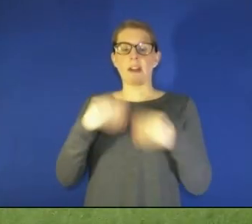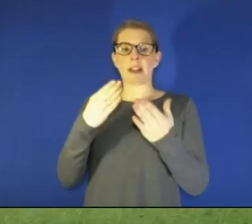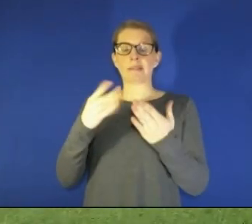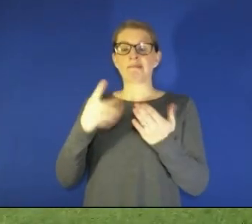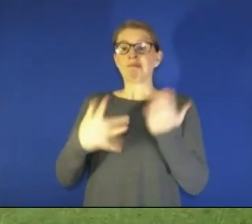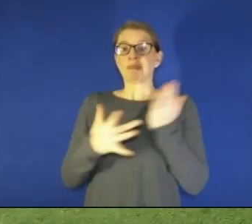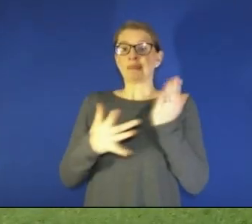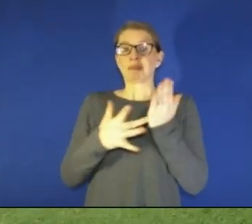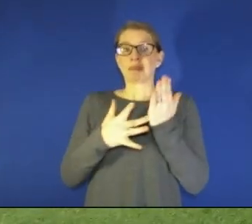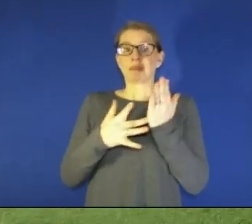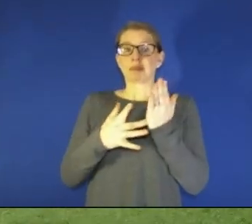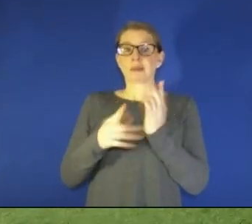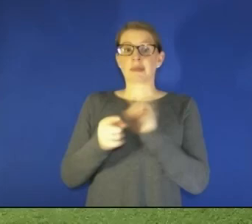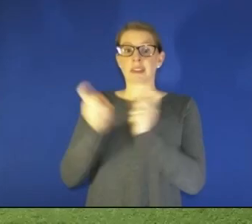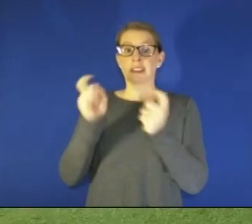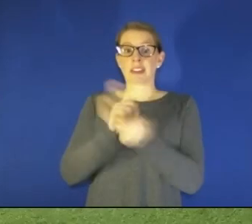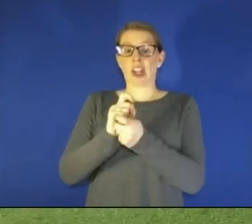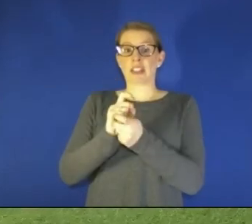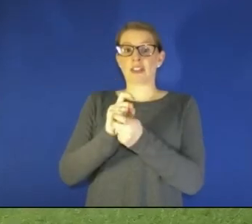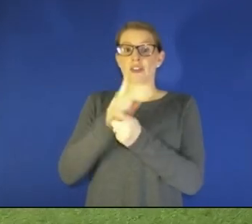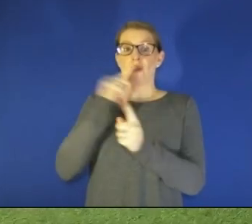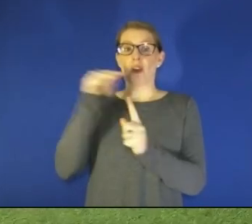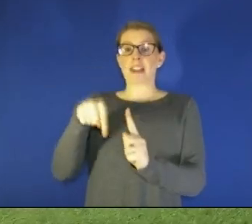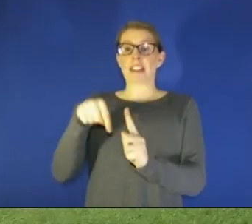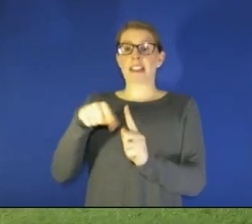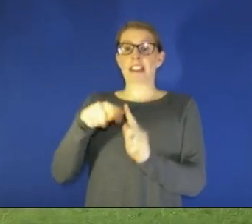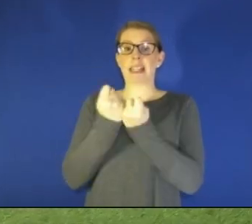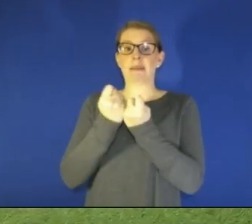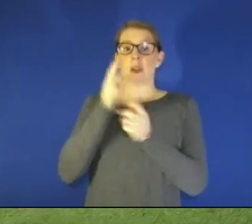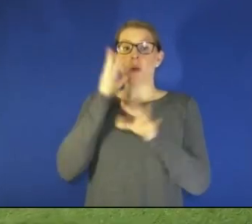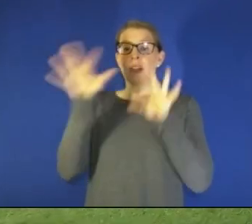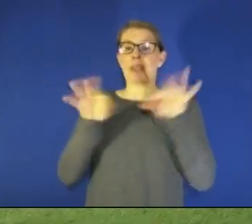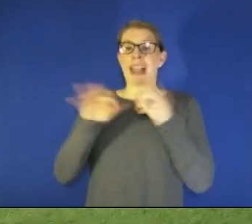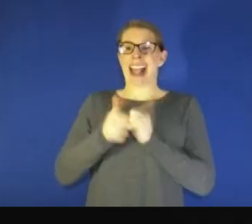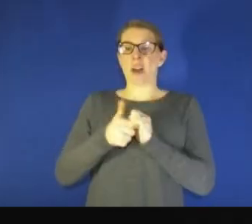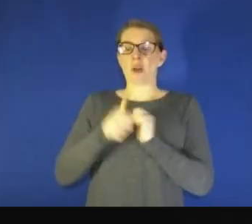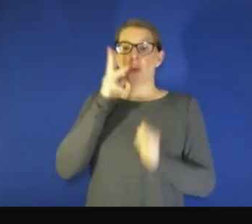game changer for this team. We'll tell you how. We'll see you tomorrow at 8.